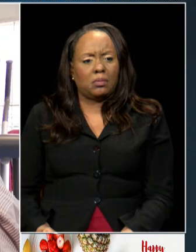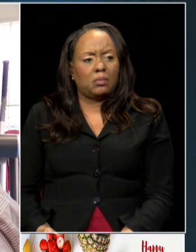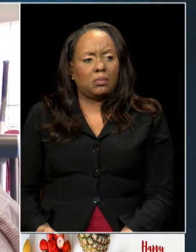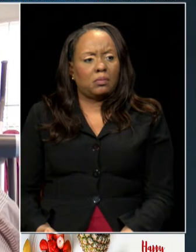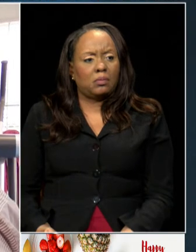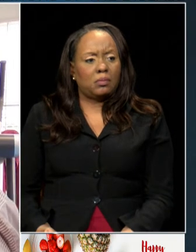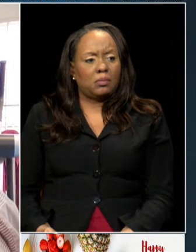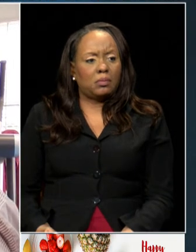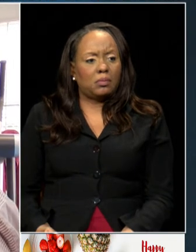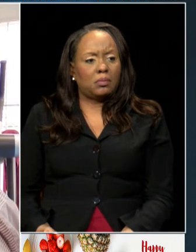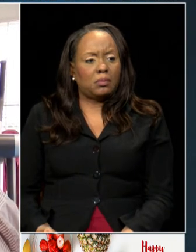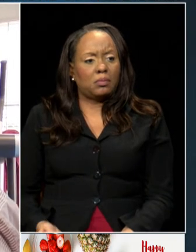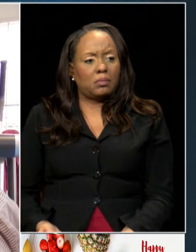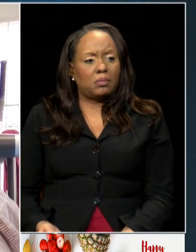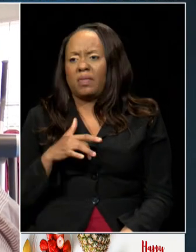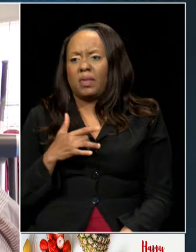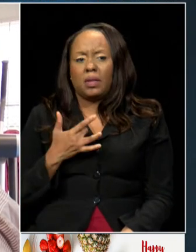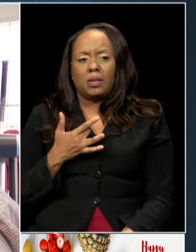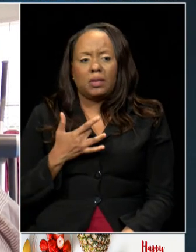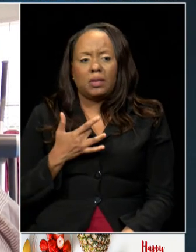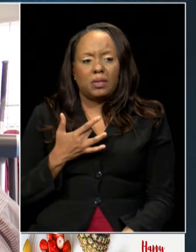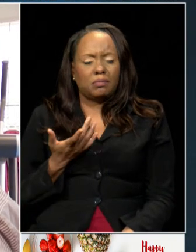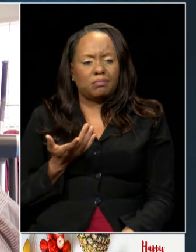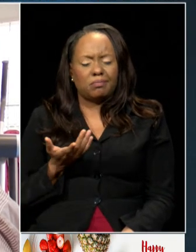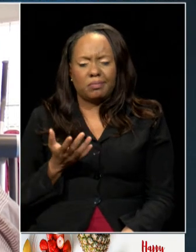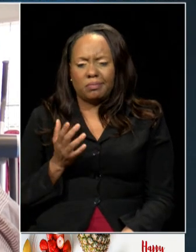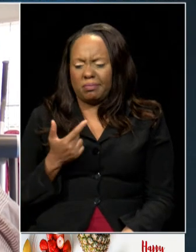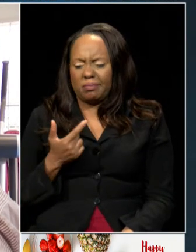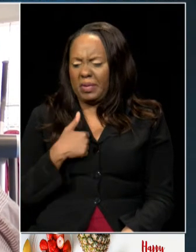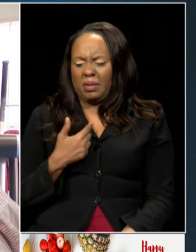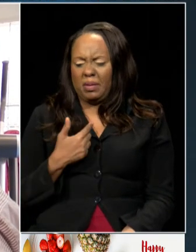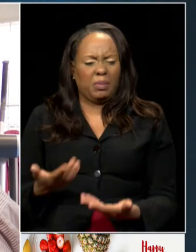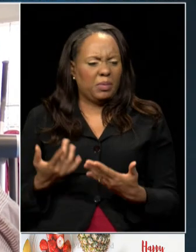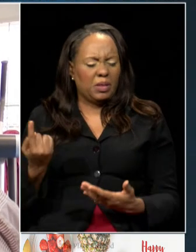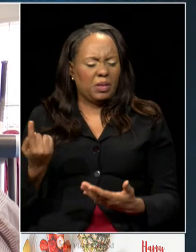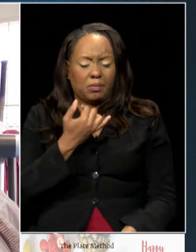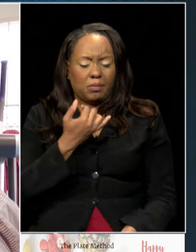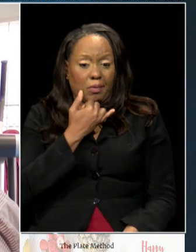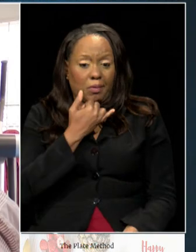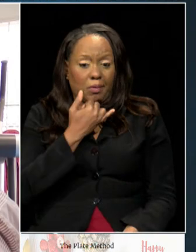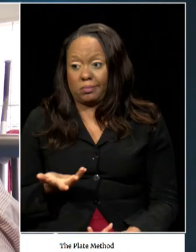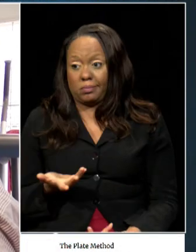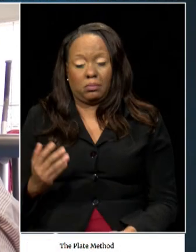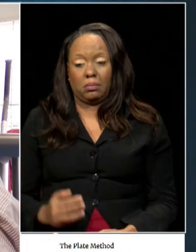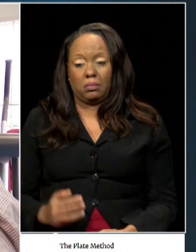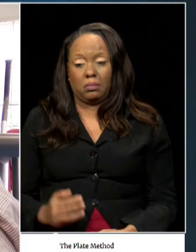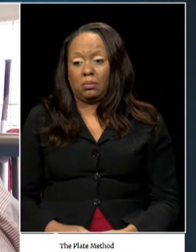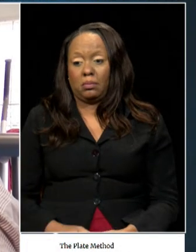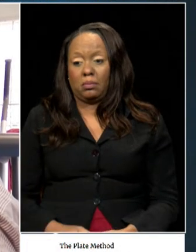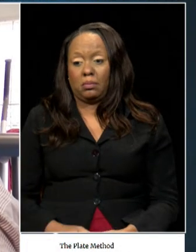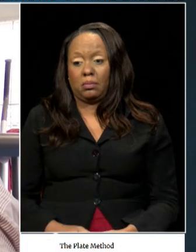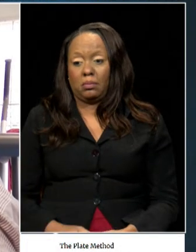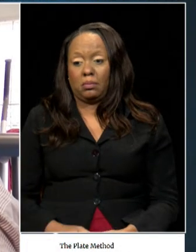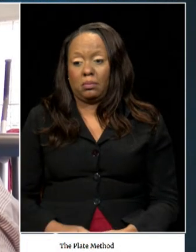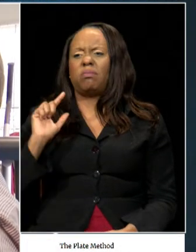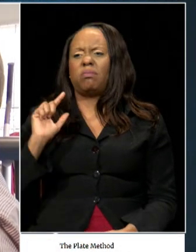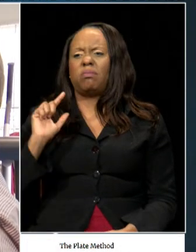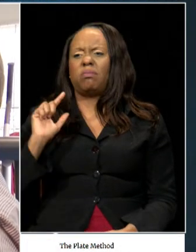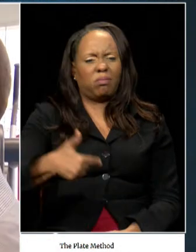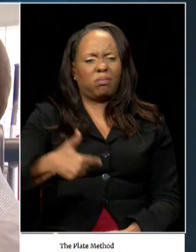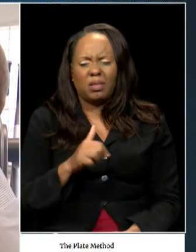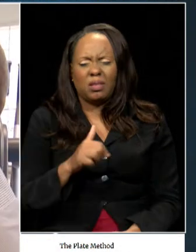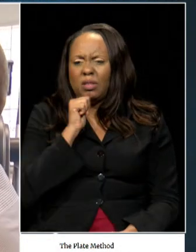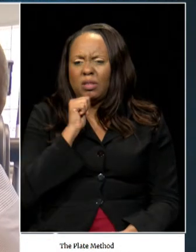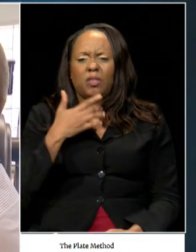me because of what I was doing. But then when I realized I wasn't feeling any better, I went to the